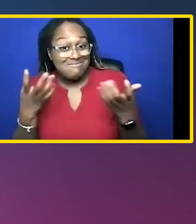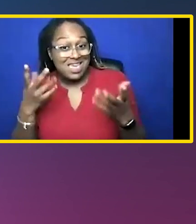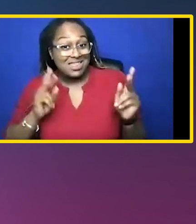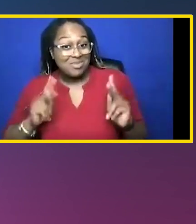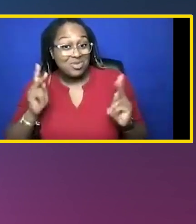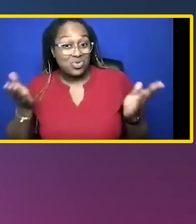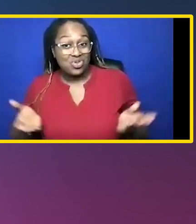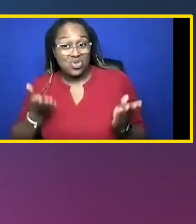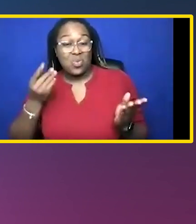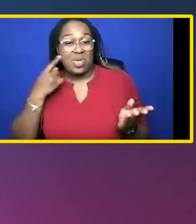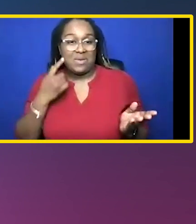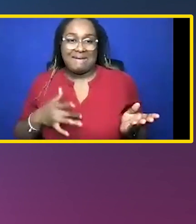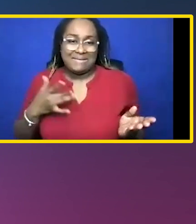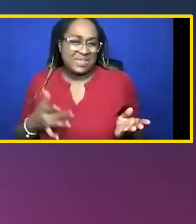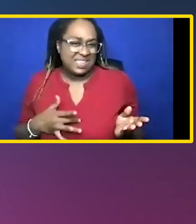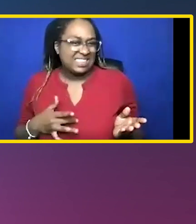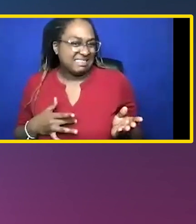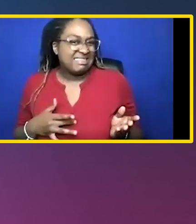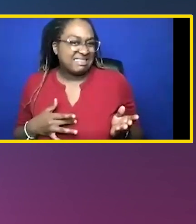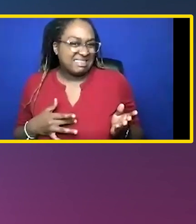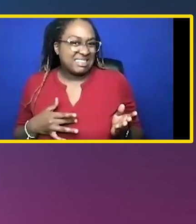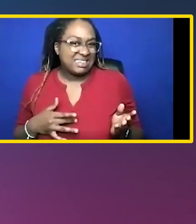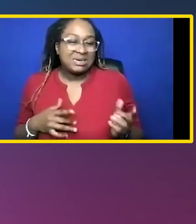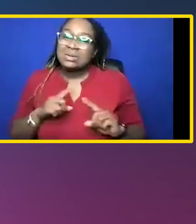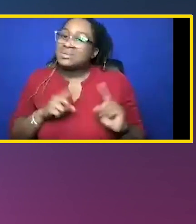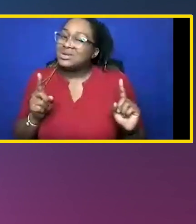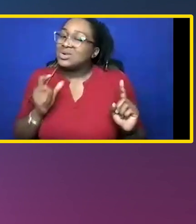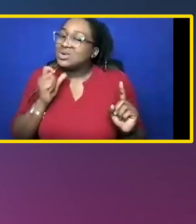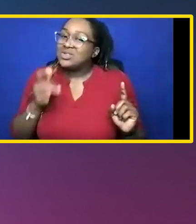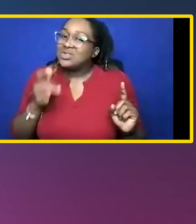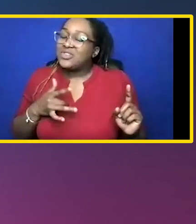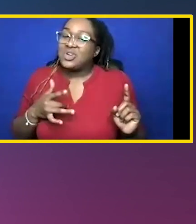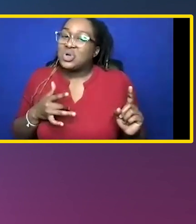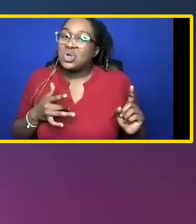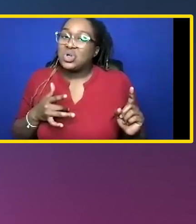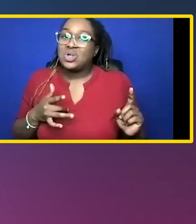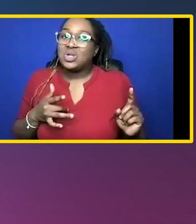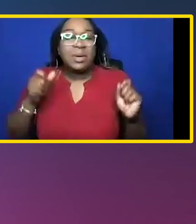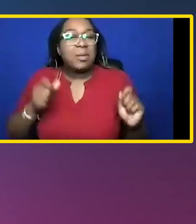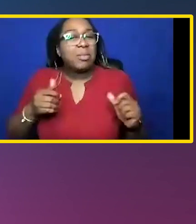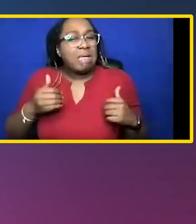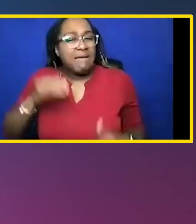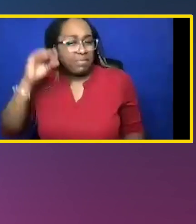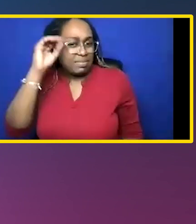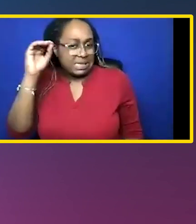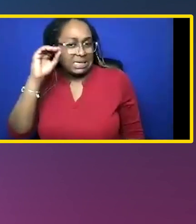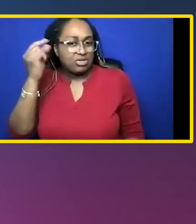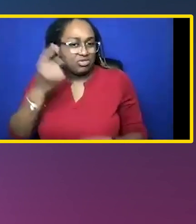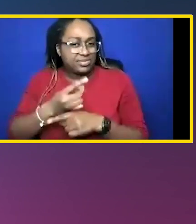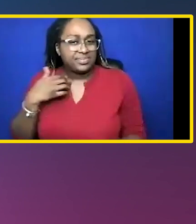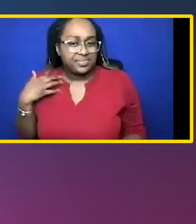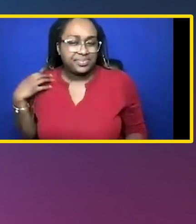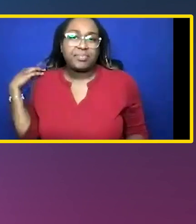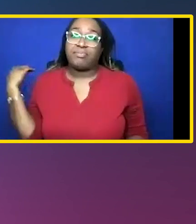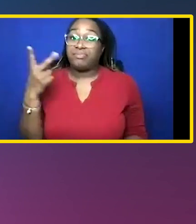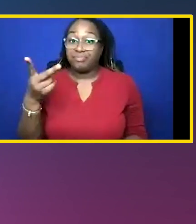us, we feel it, but we don't feel justified to necessarily have that opinion, right? But you